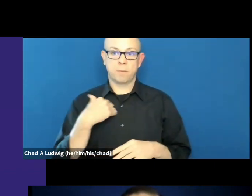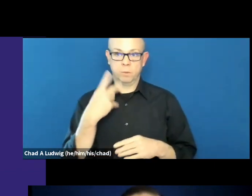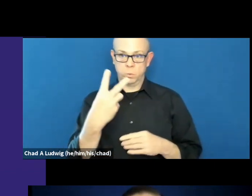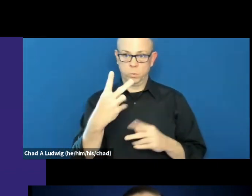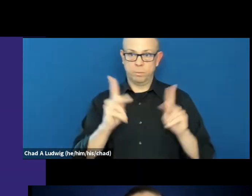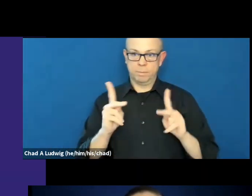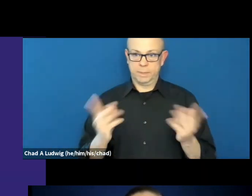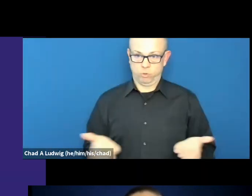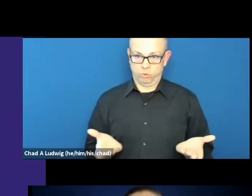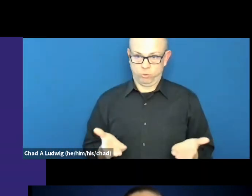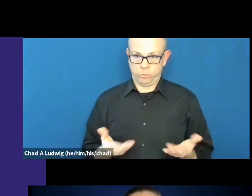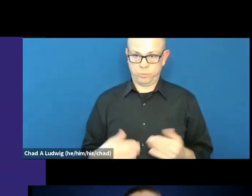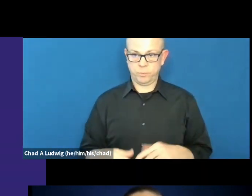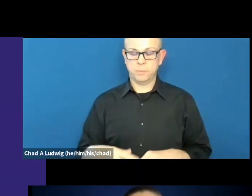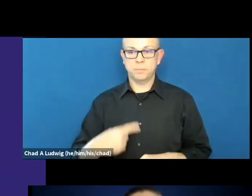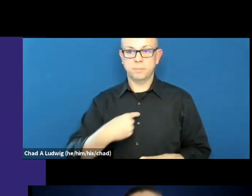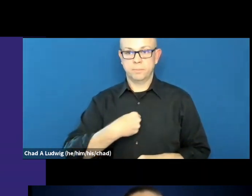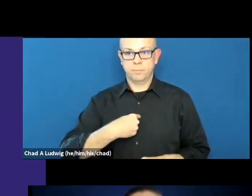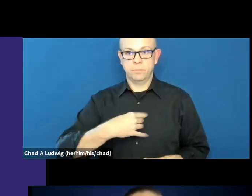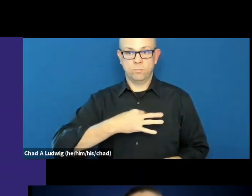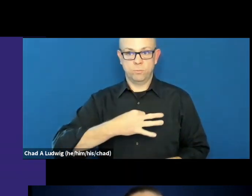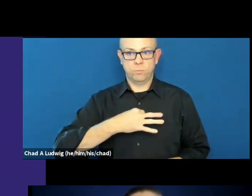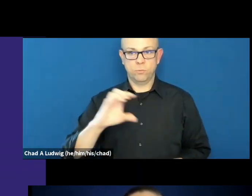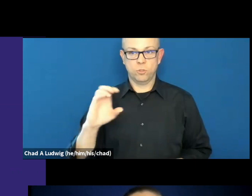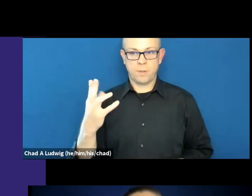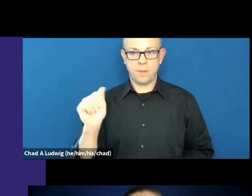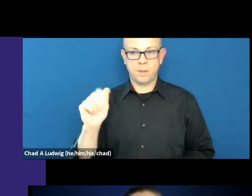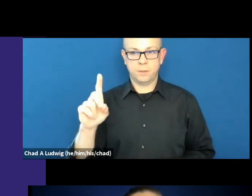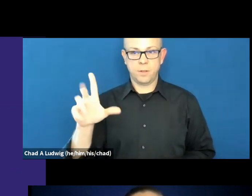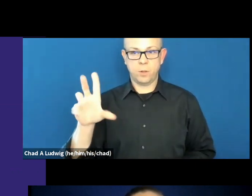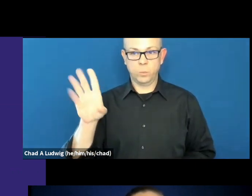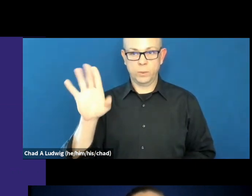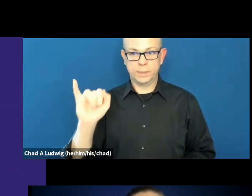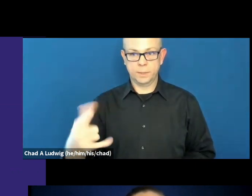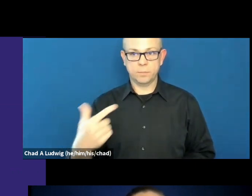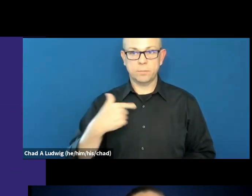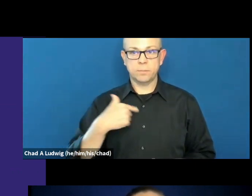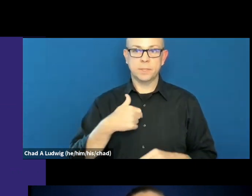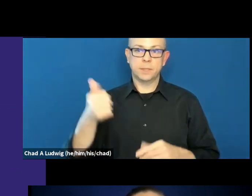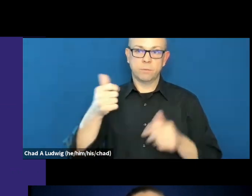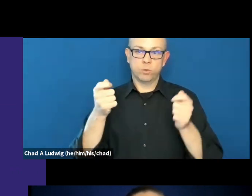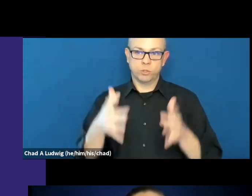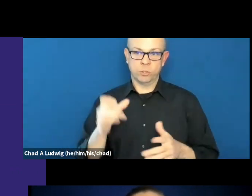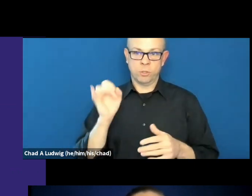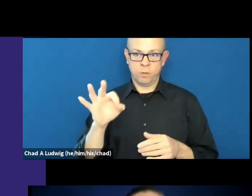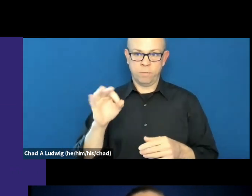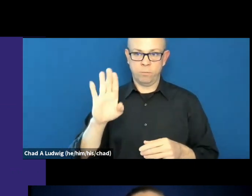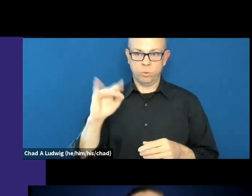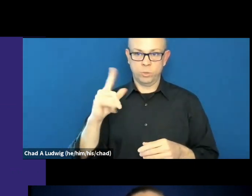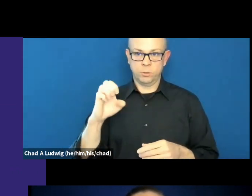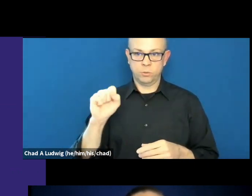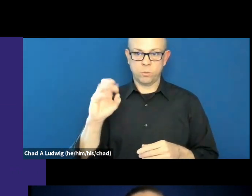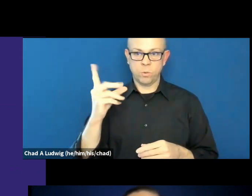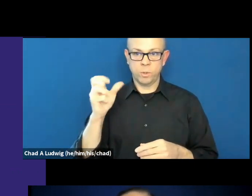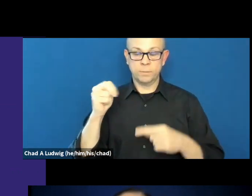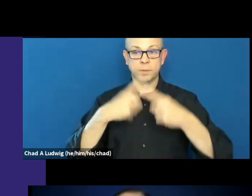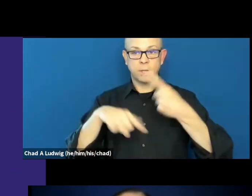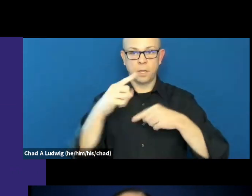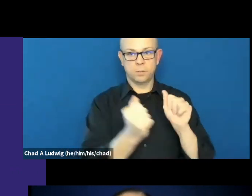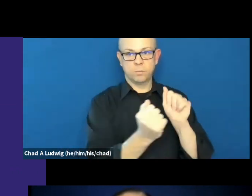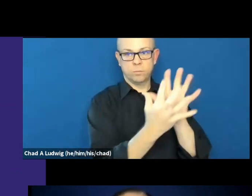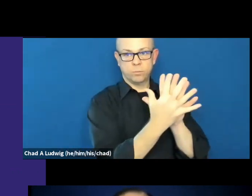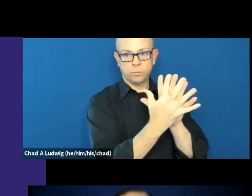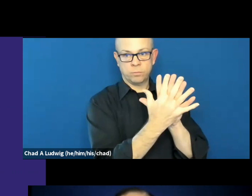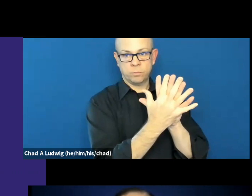So I'd like to do a little introduction. There's two people here. My name is Chad Ludwig, and I'm the Executive Director of